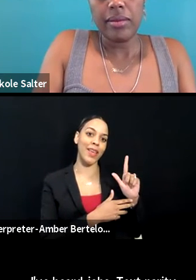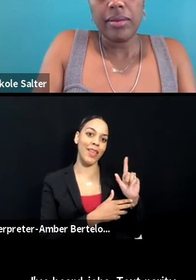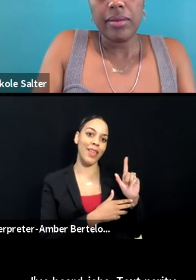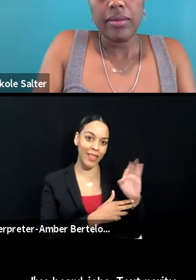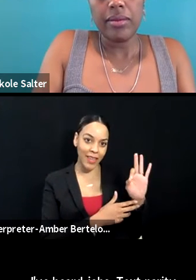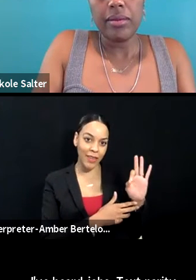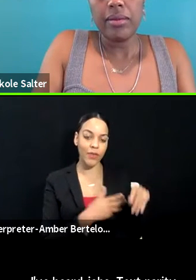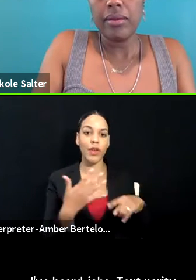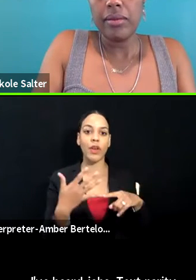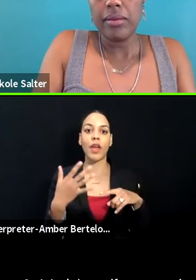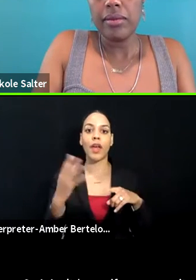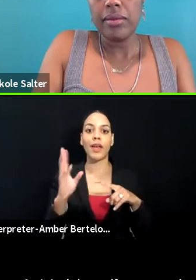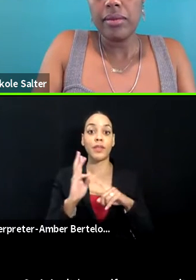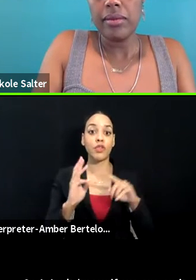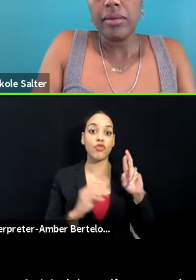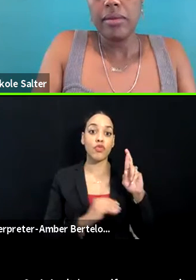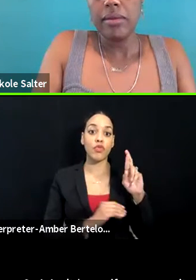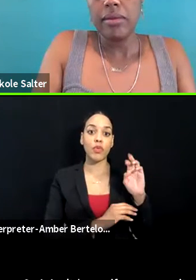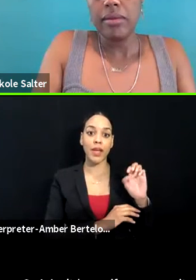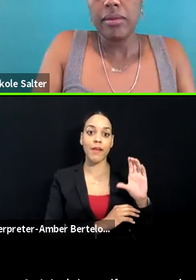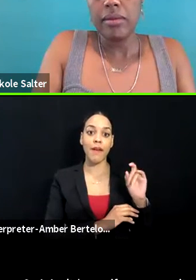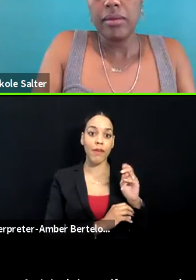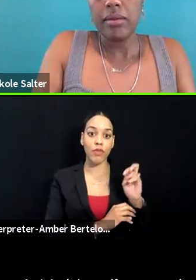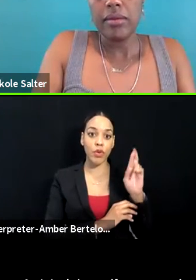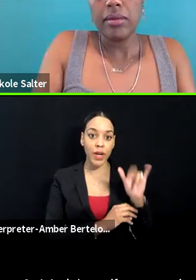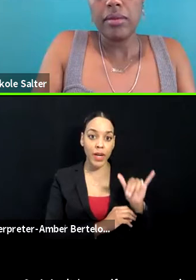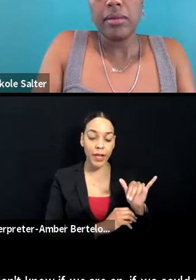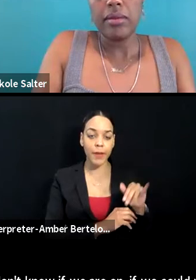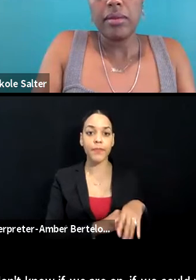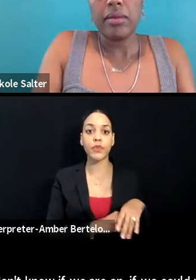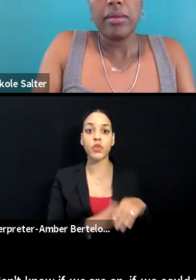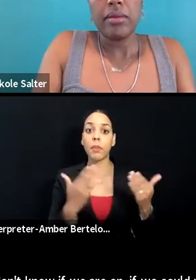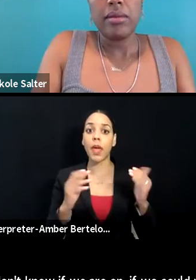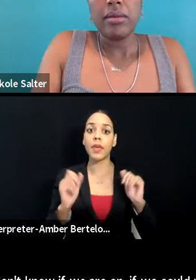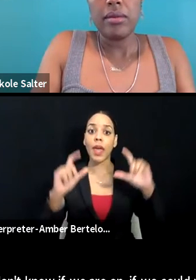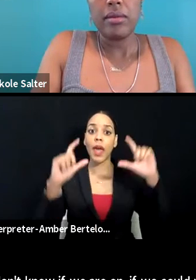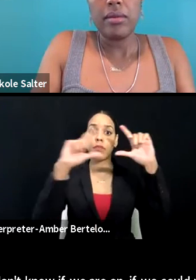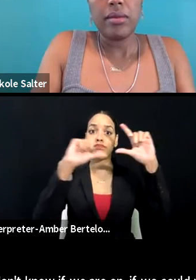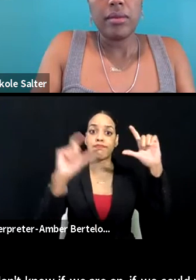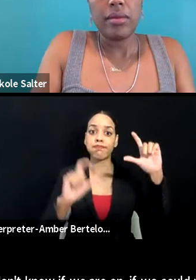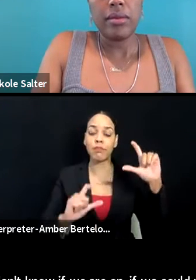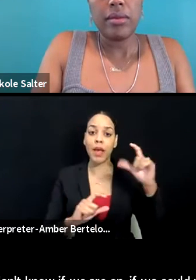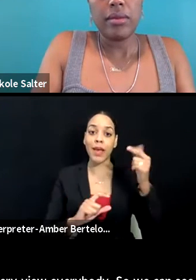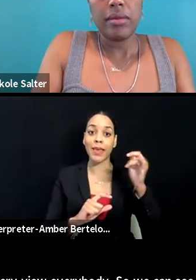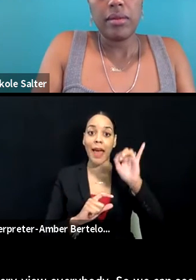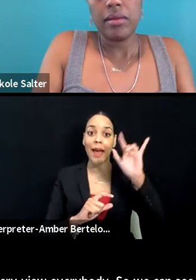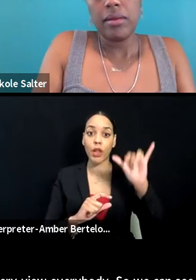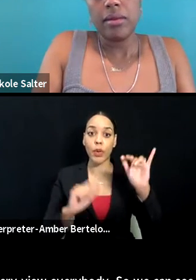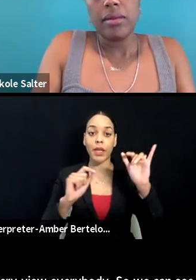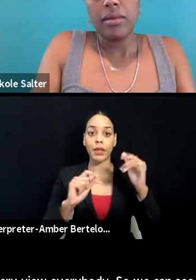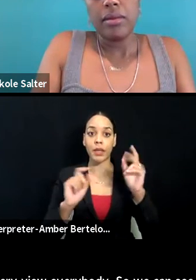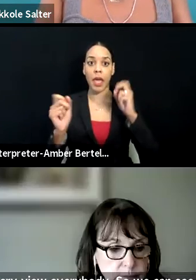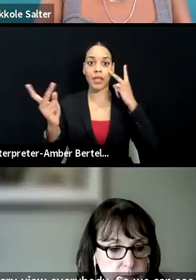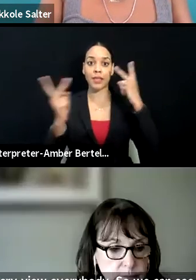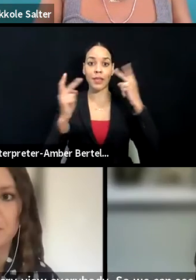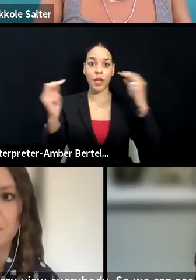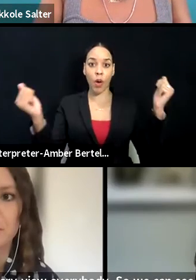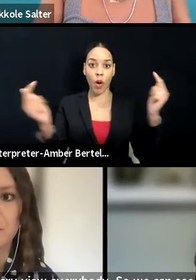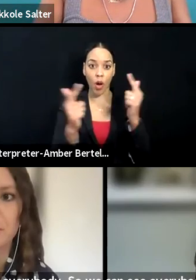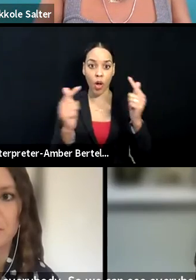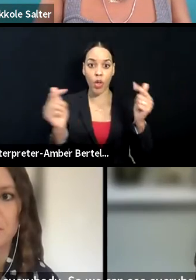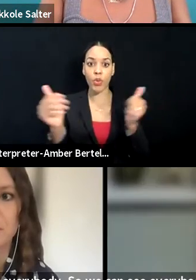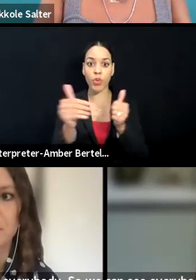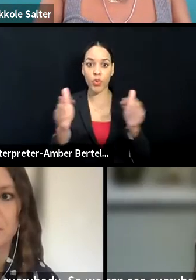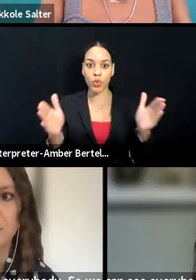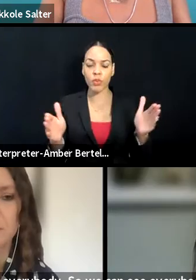I don't know if we could put it on gallery view, everybody. so we can see everybody in the room. If